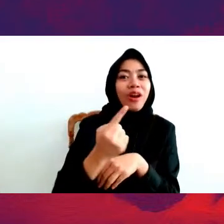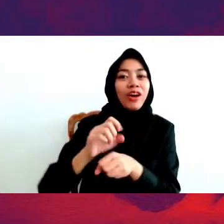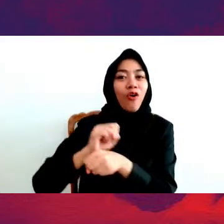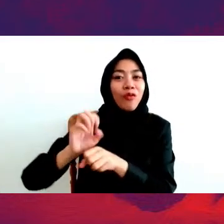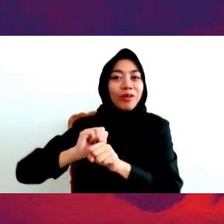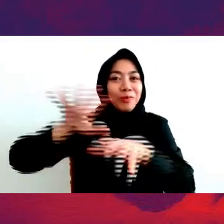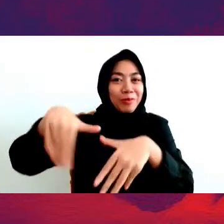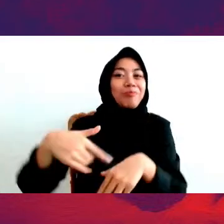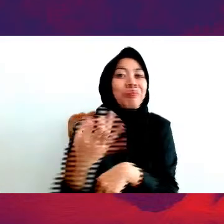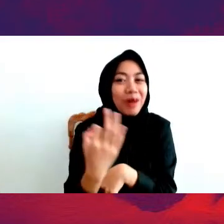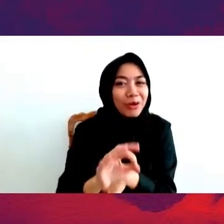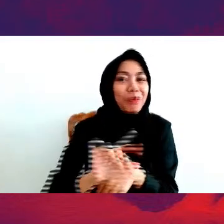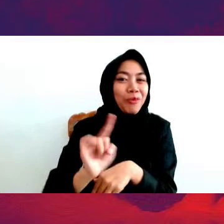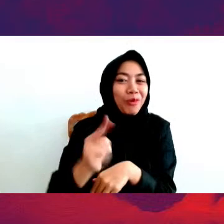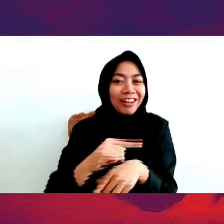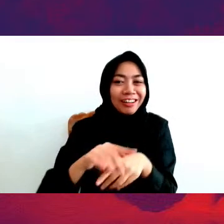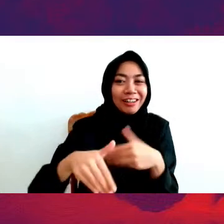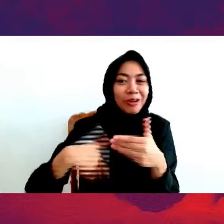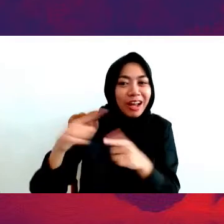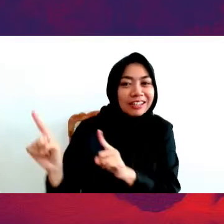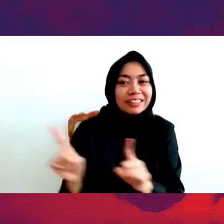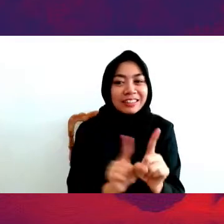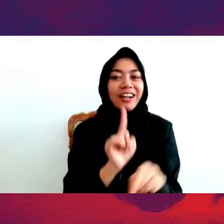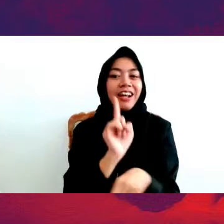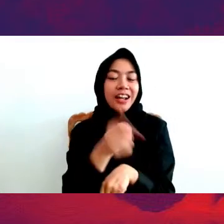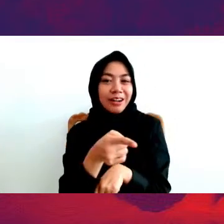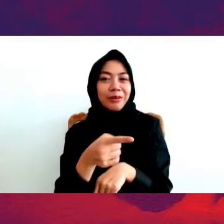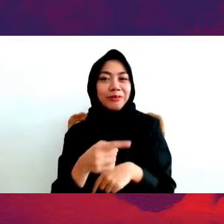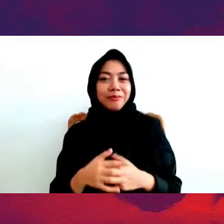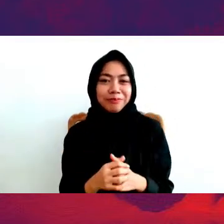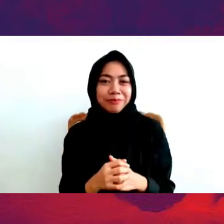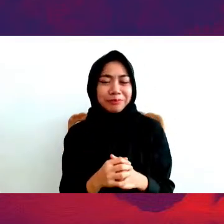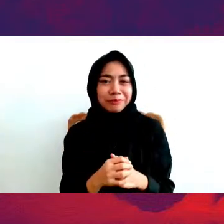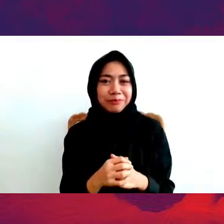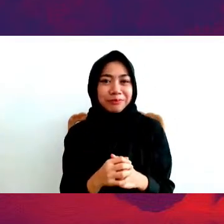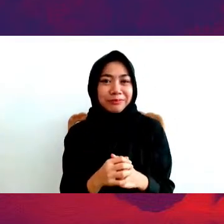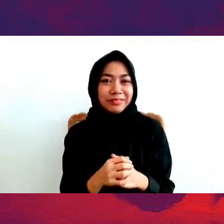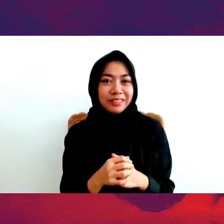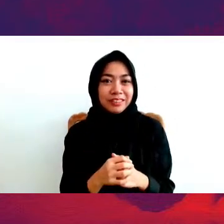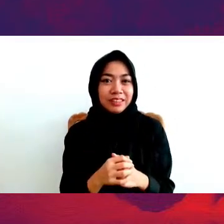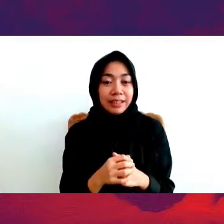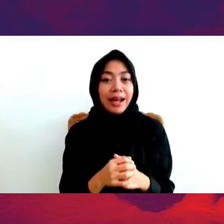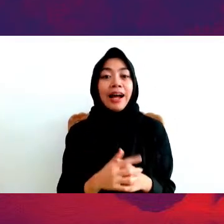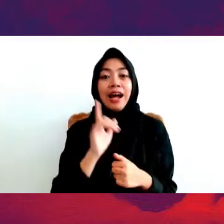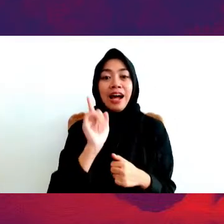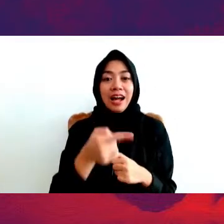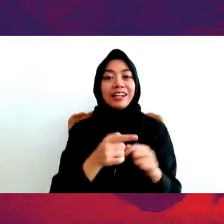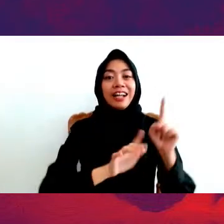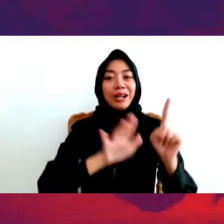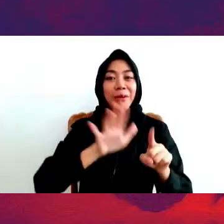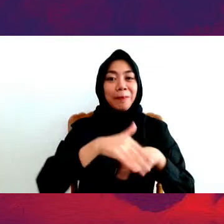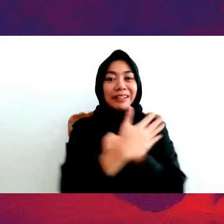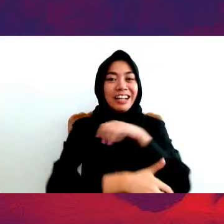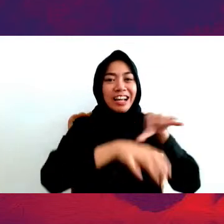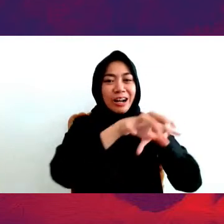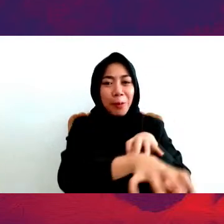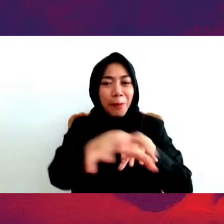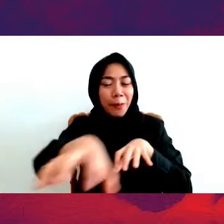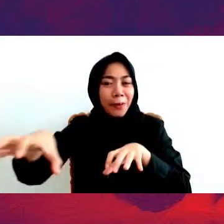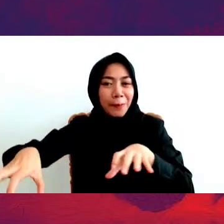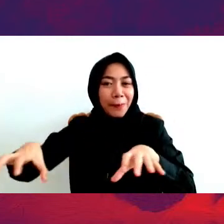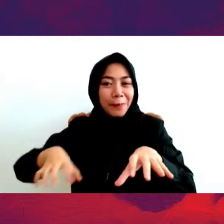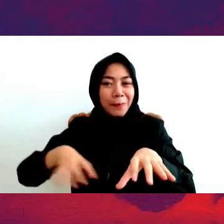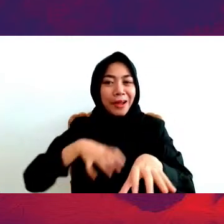pandemic. Now, the data on the social protection was collected from these 45 countries through high-frequency